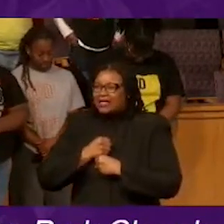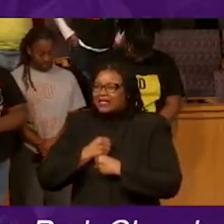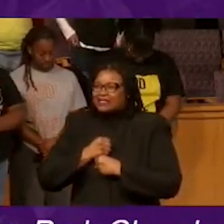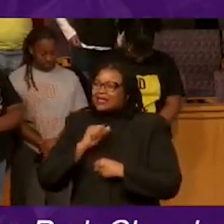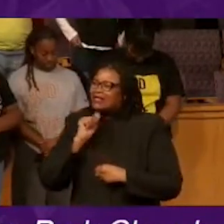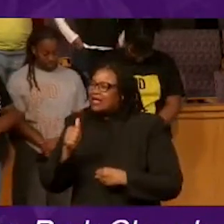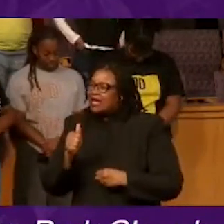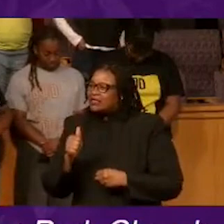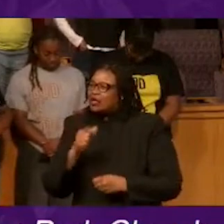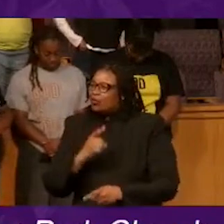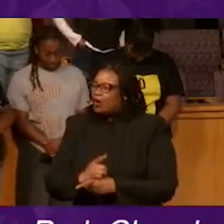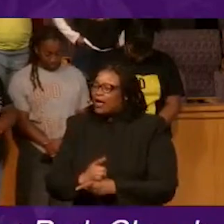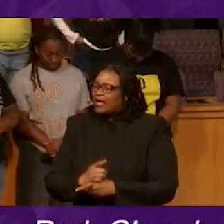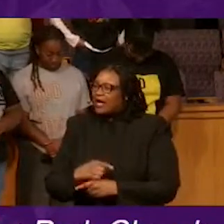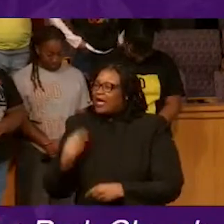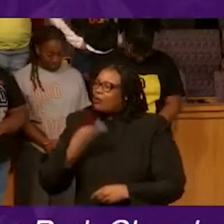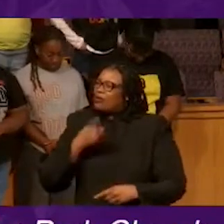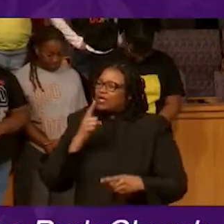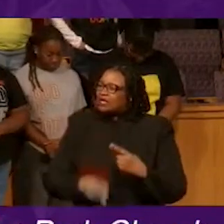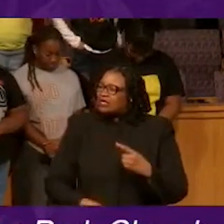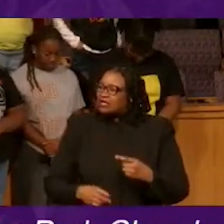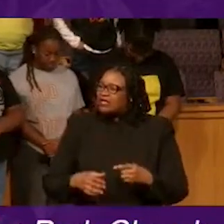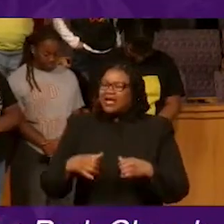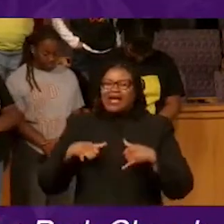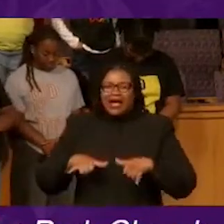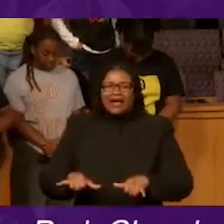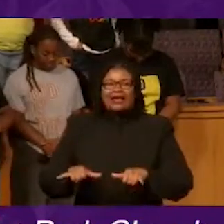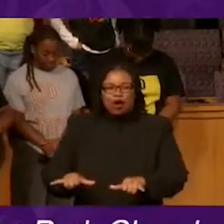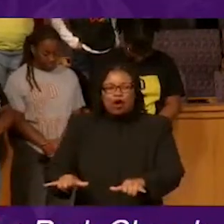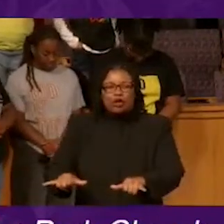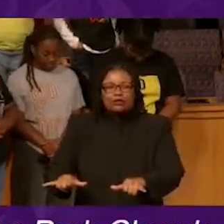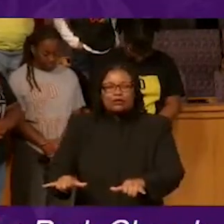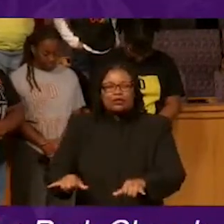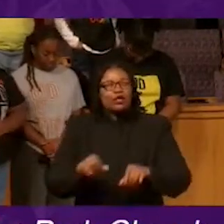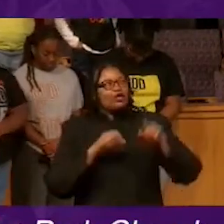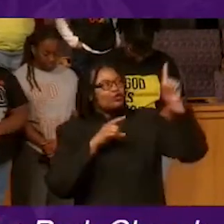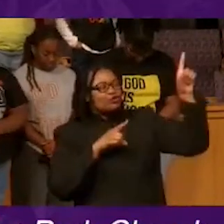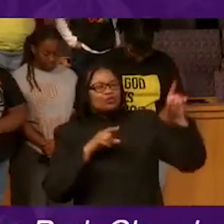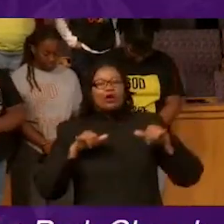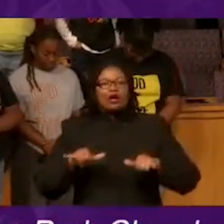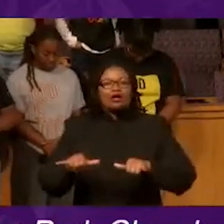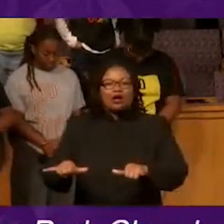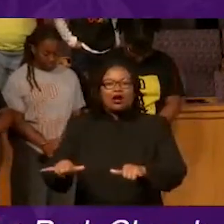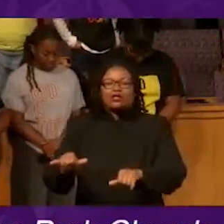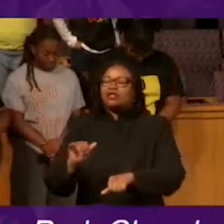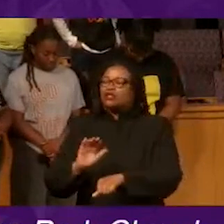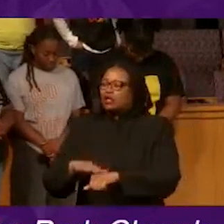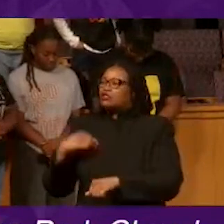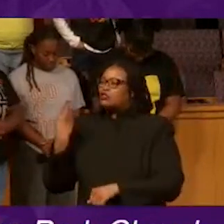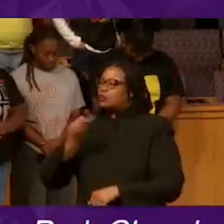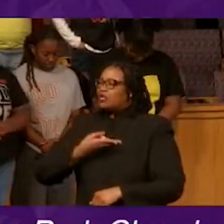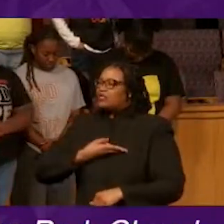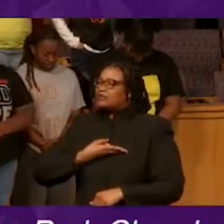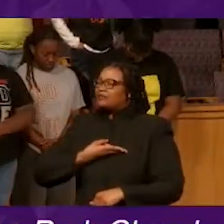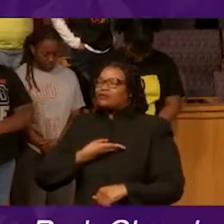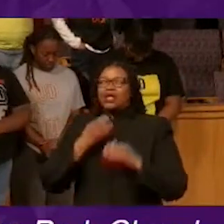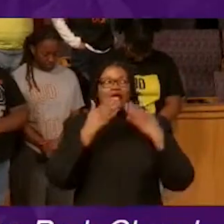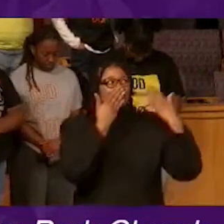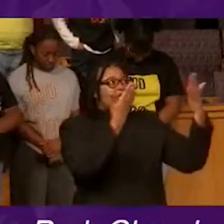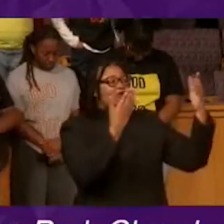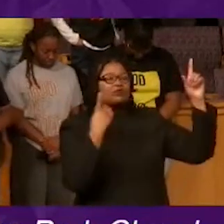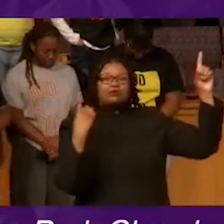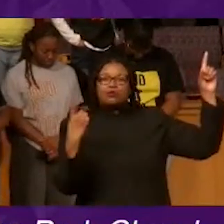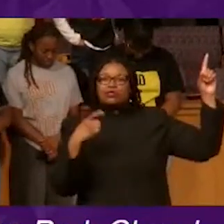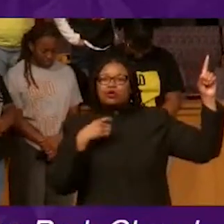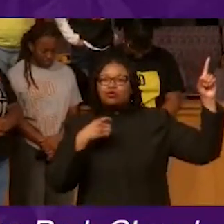and we couldn't hold on, you held on to us. Thank you. Thank you for being the one who sticks